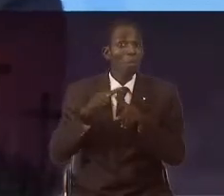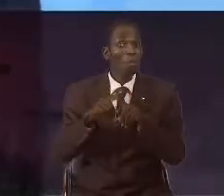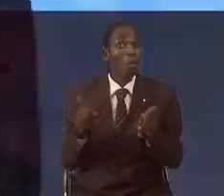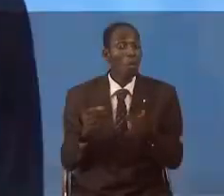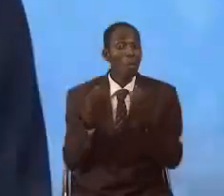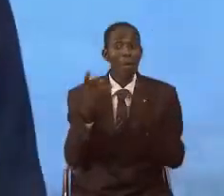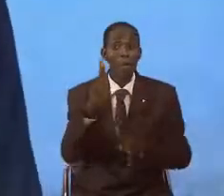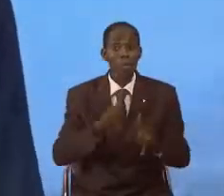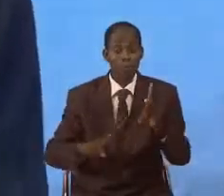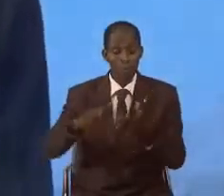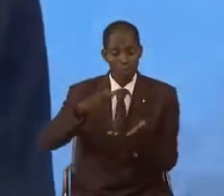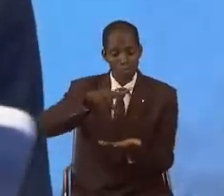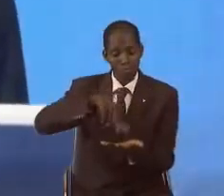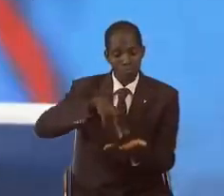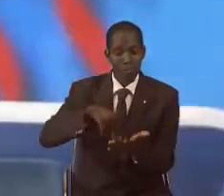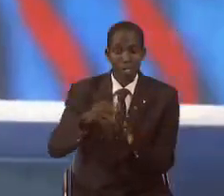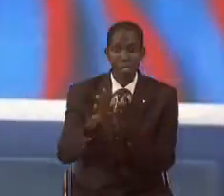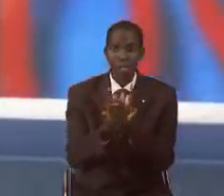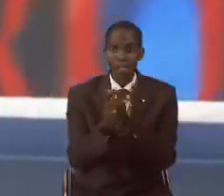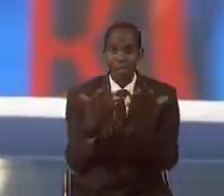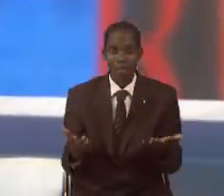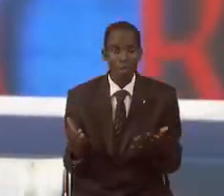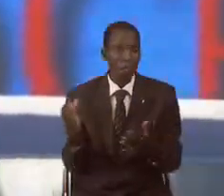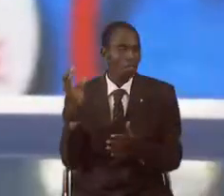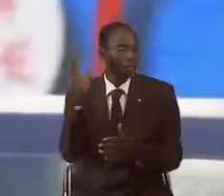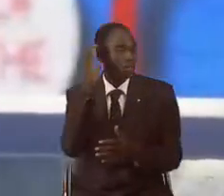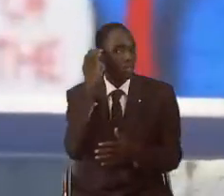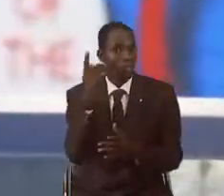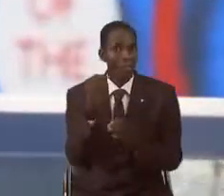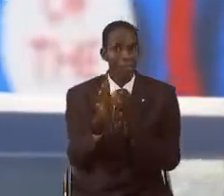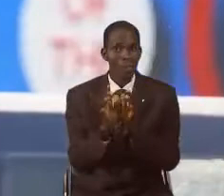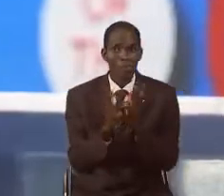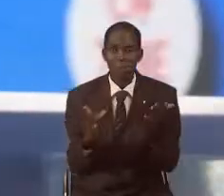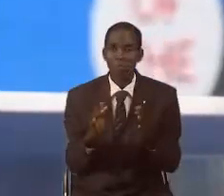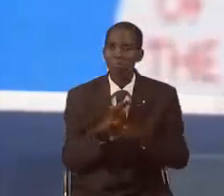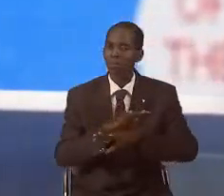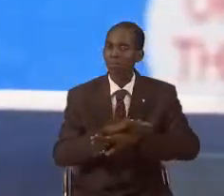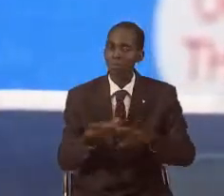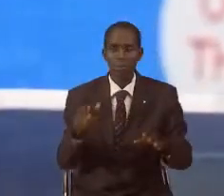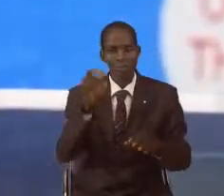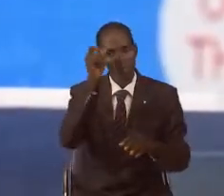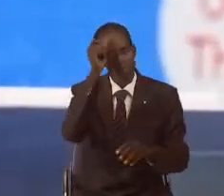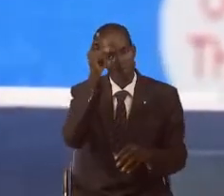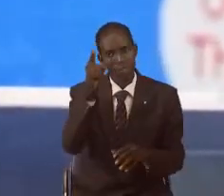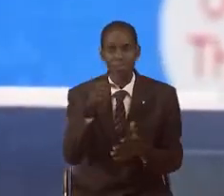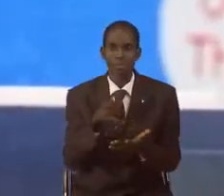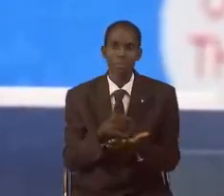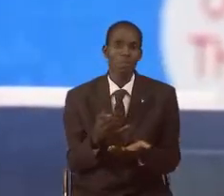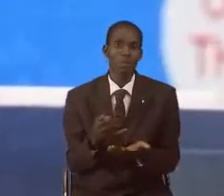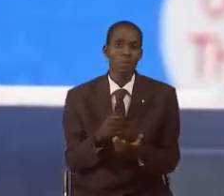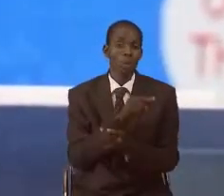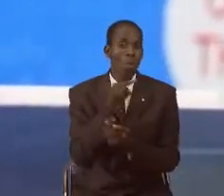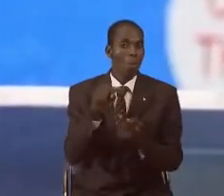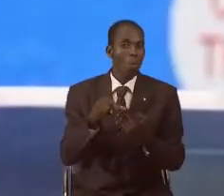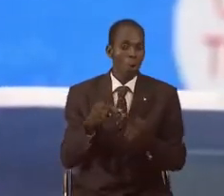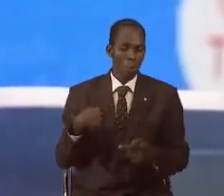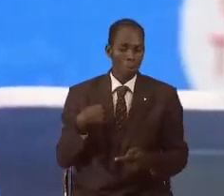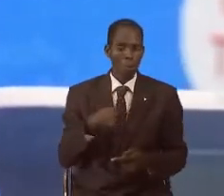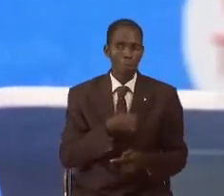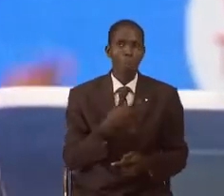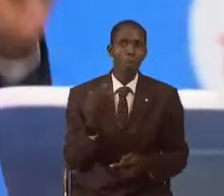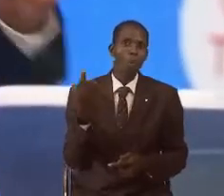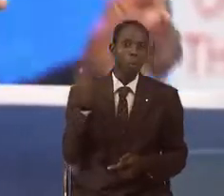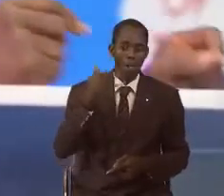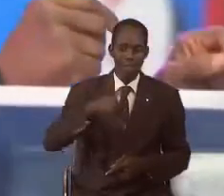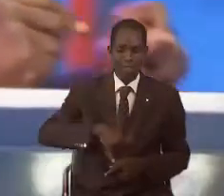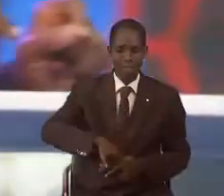might have heard that verse before, but many people, they read the Bible, they hear the Bible, they don't